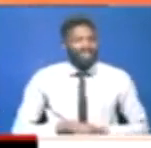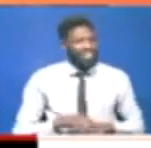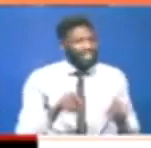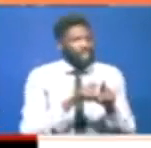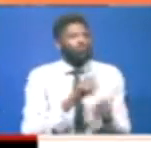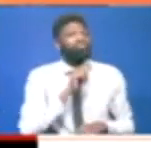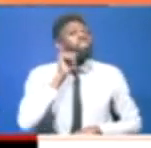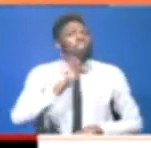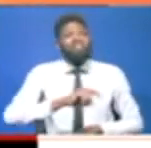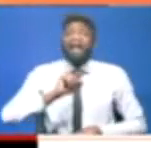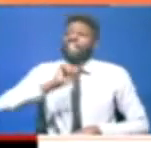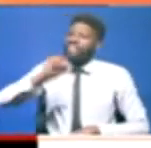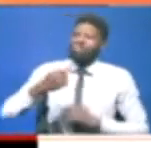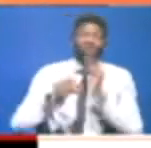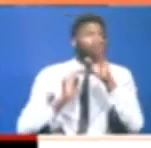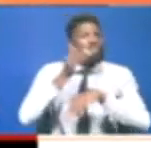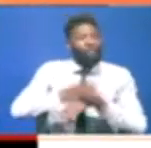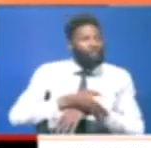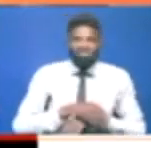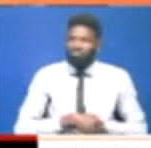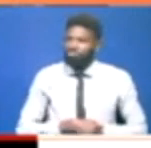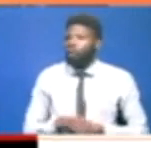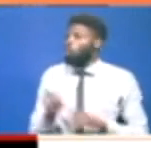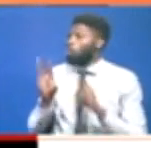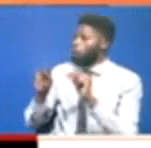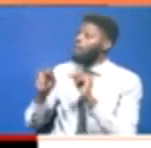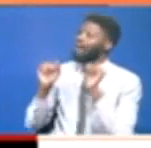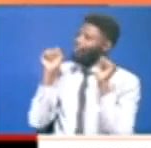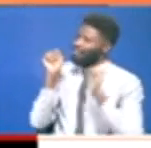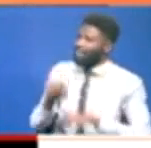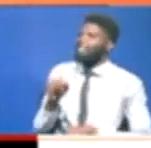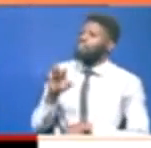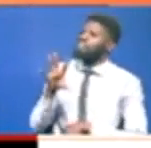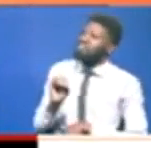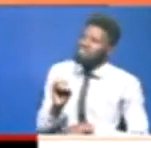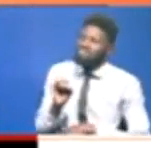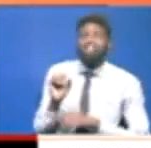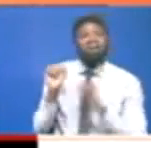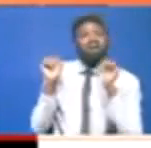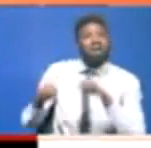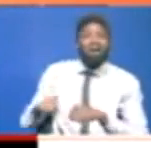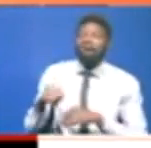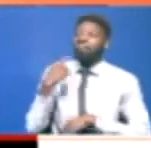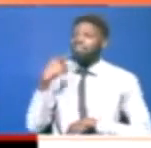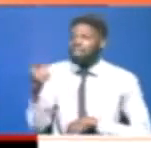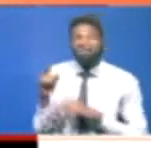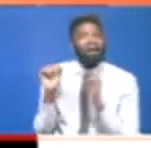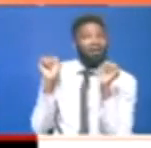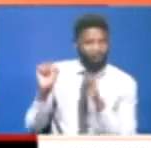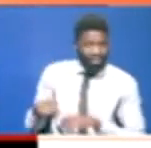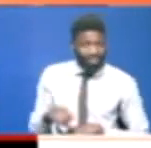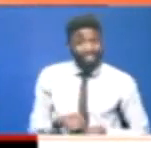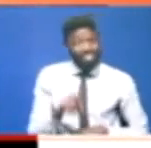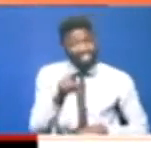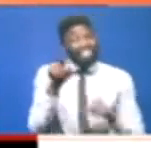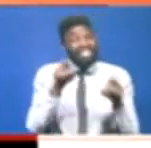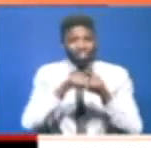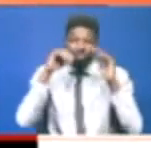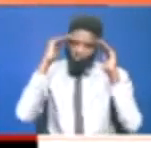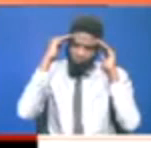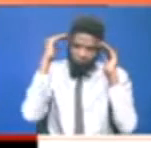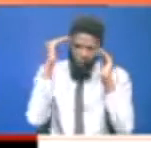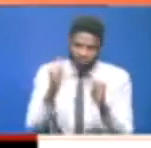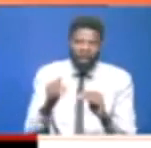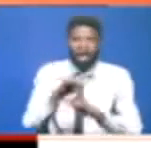No. You can start even at 50 bob, 100 shillings. Mm-hmm. And that's why even that now tends to focus on the informal sector. So